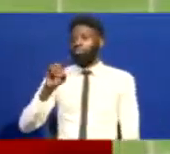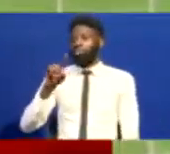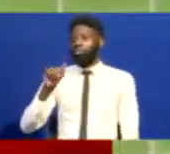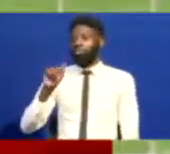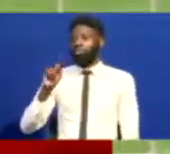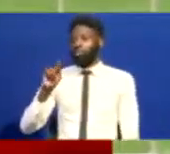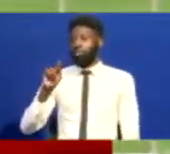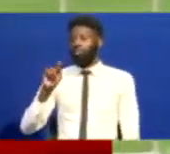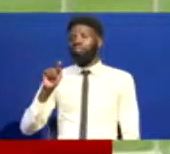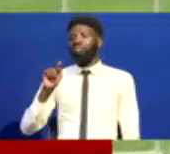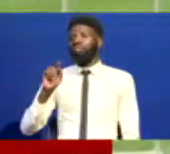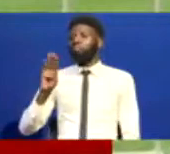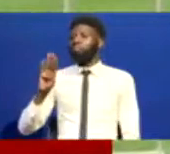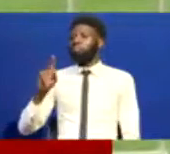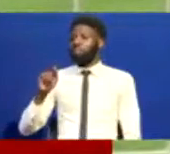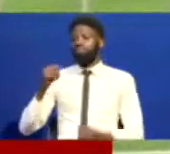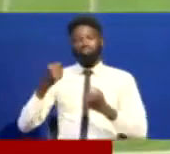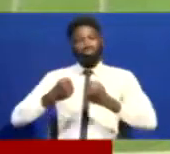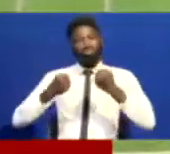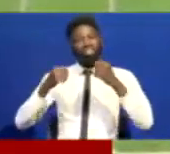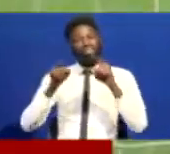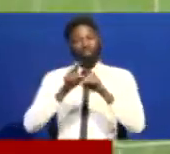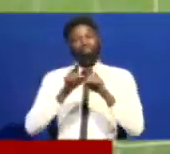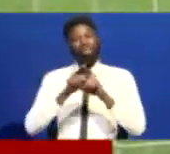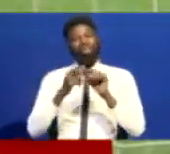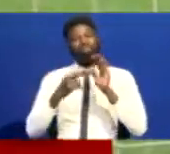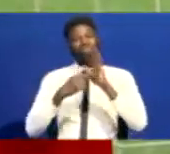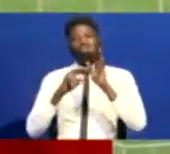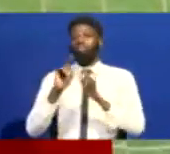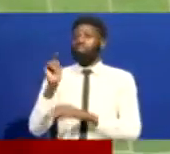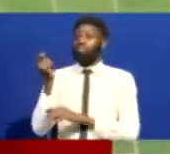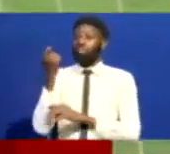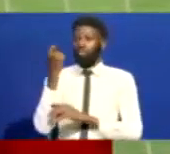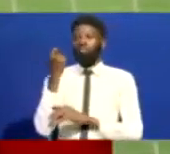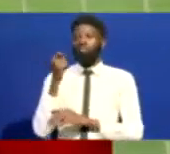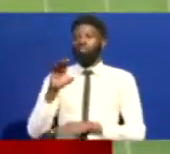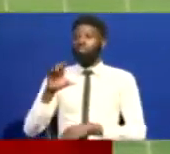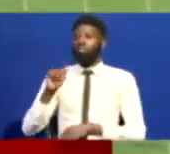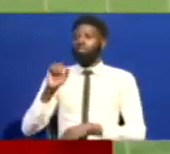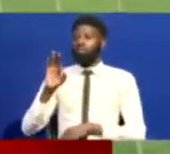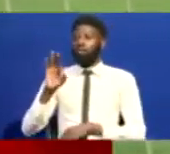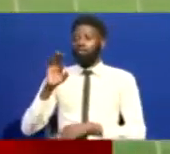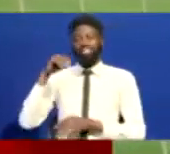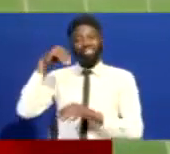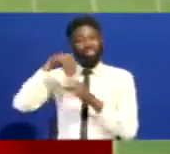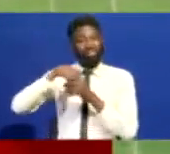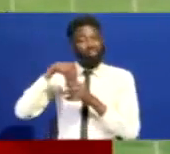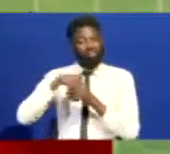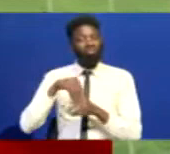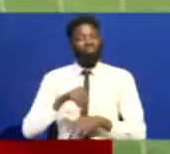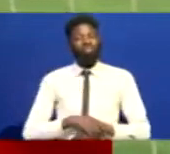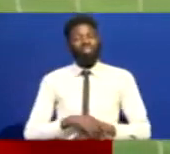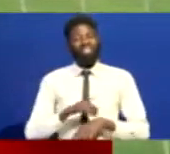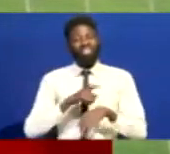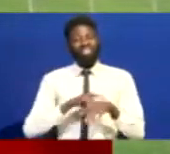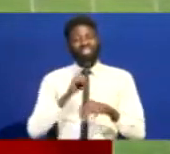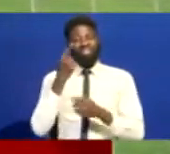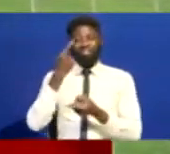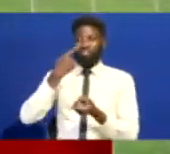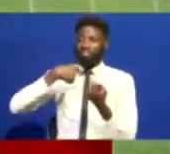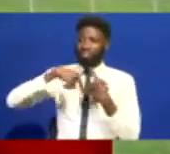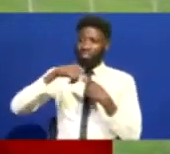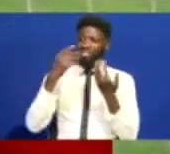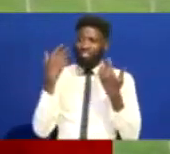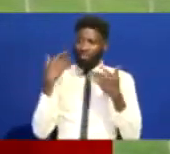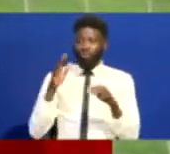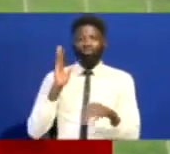trophy, but also the honor of representing the nation in prestigious CAF Confederation Cup. After the first leg, they will